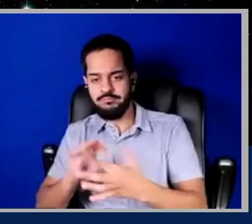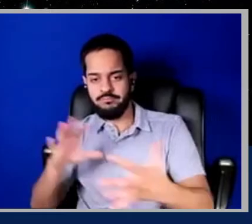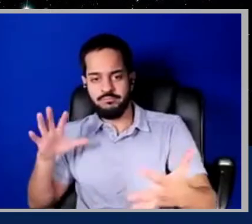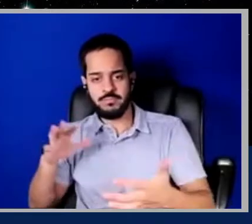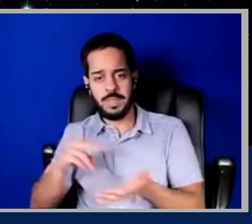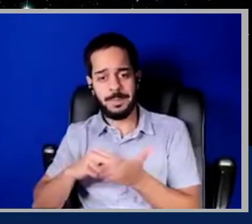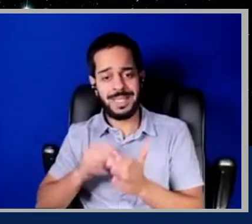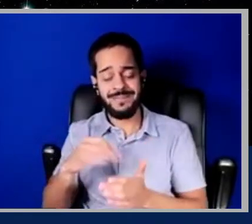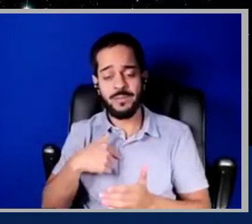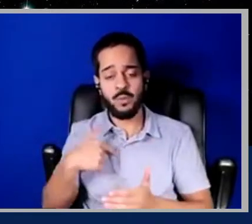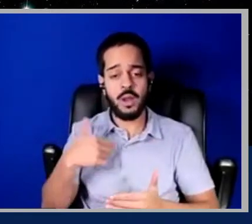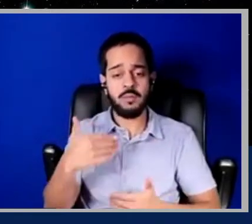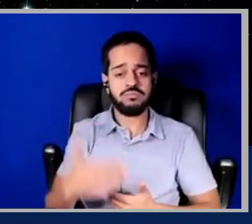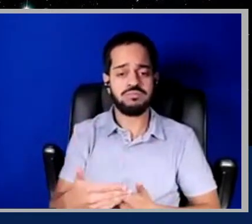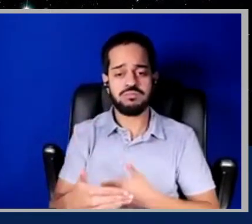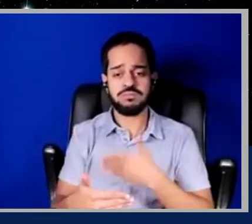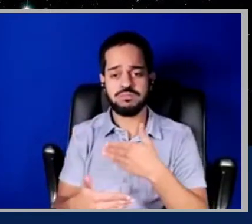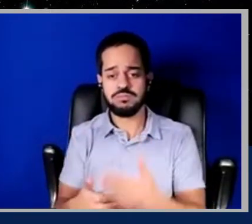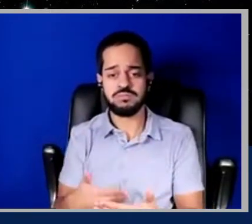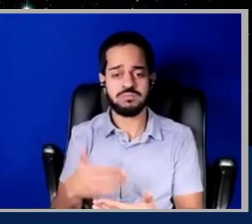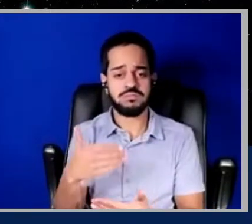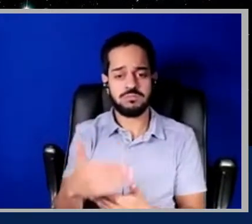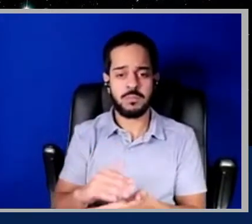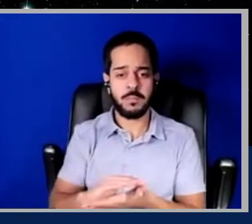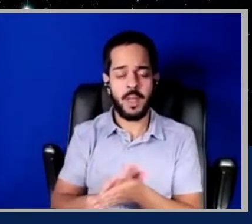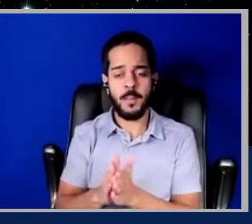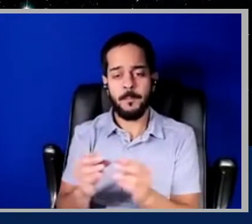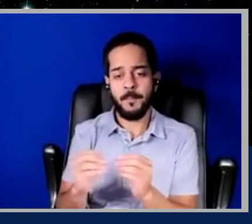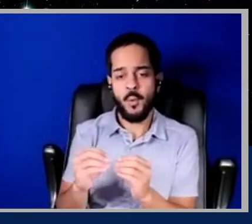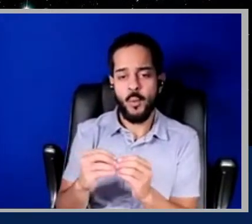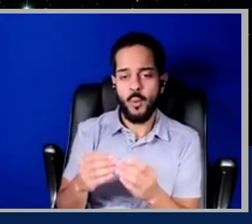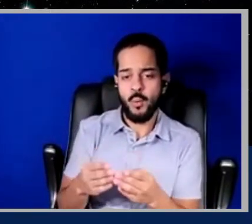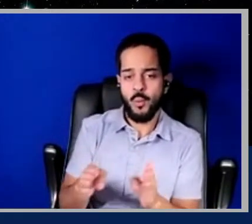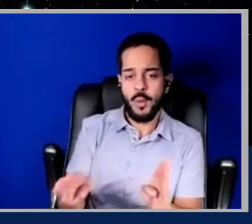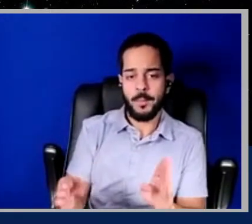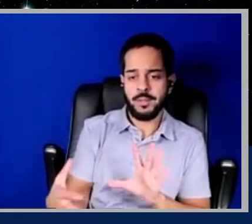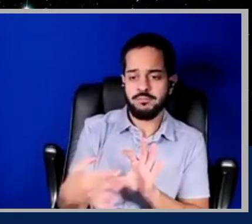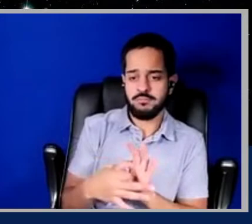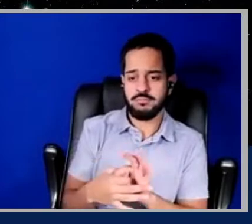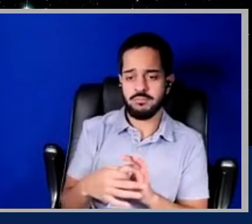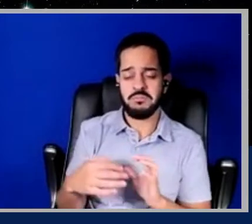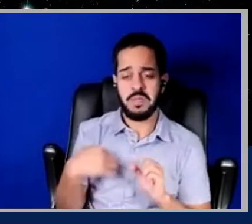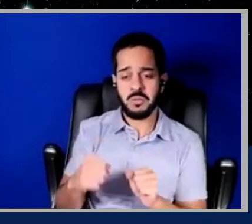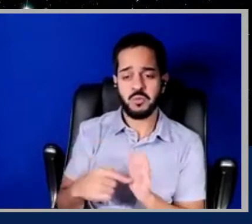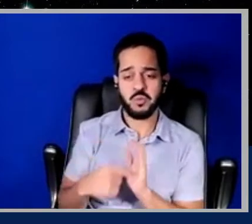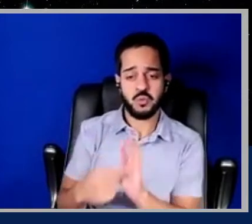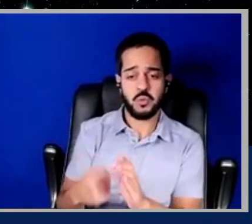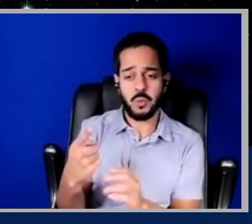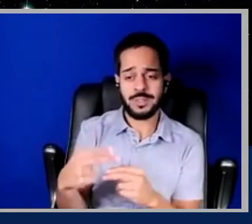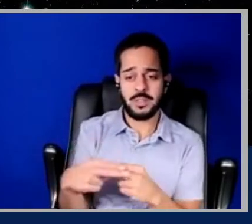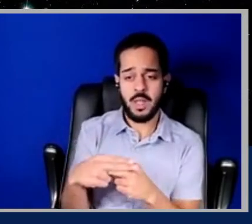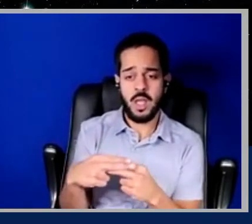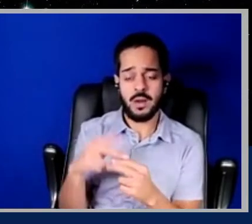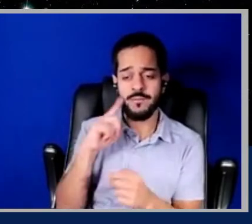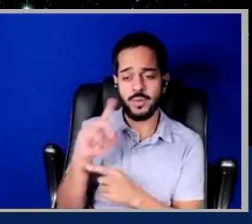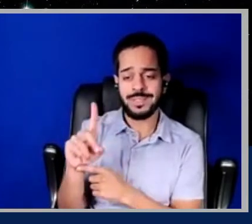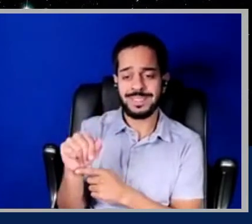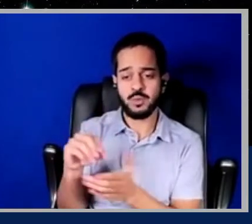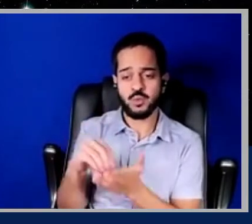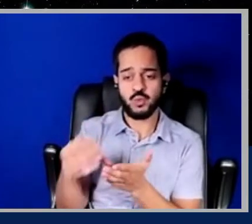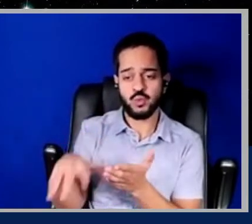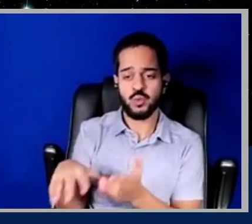show this graphic, Das. I included a slide that has some data for disabled students in STEM. It's